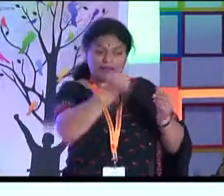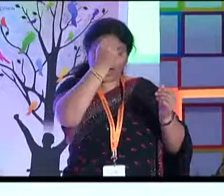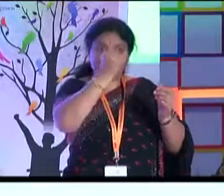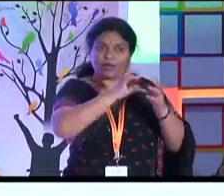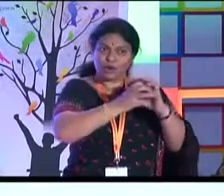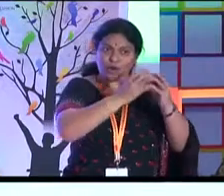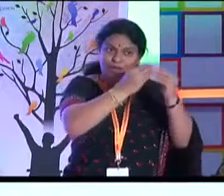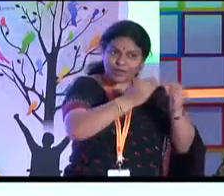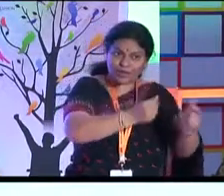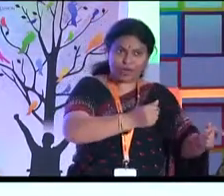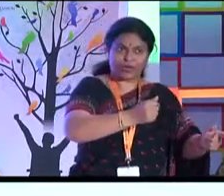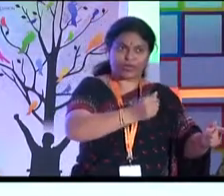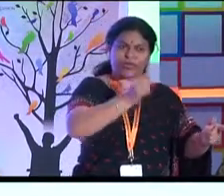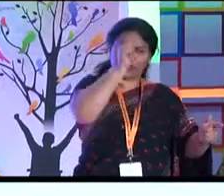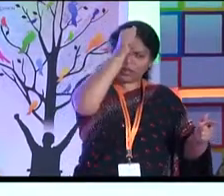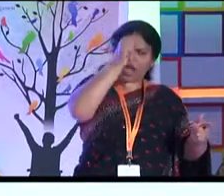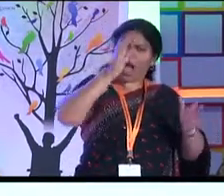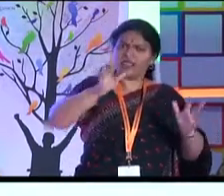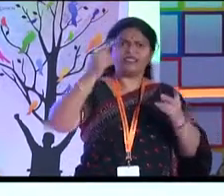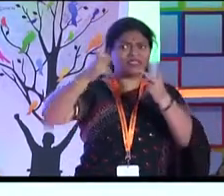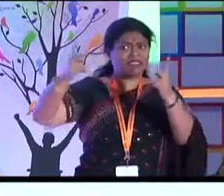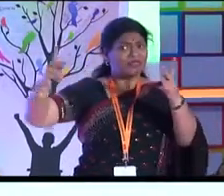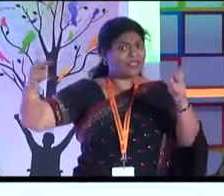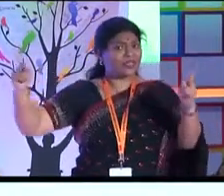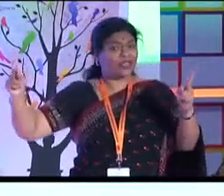it will help the world. India has some unique